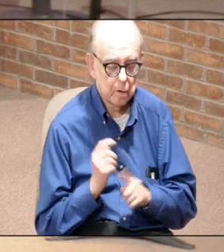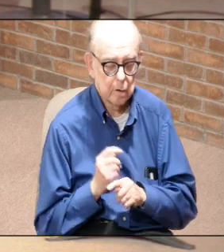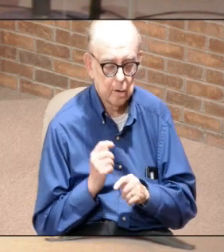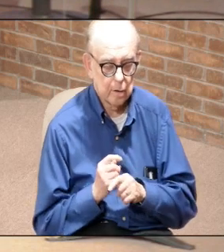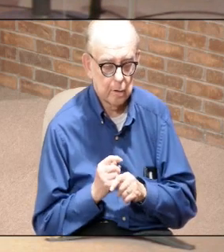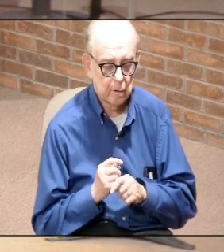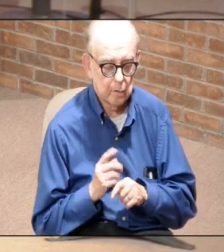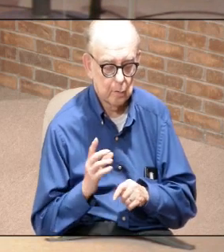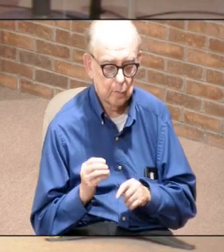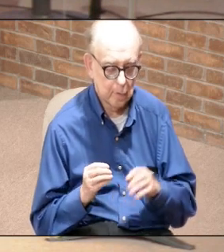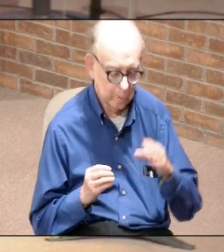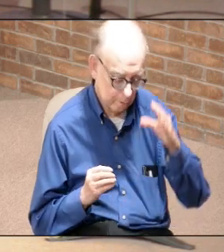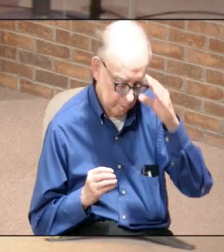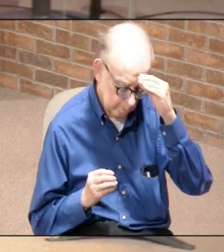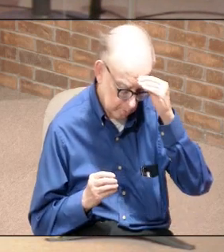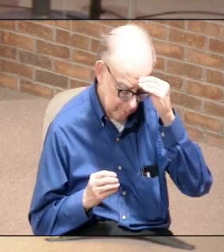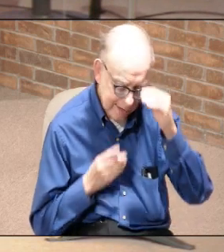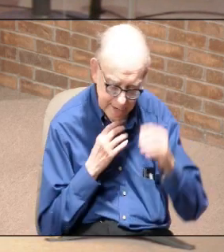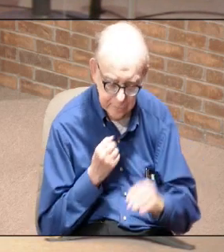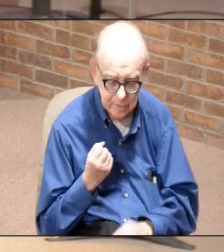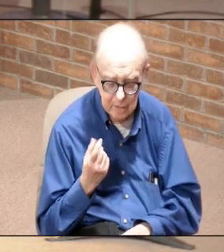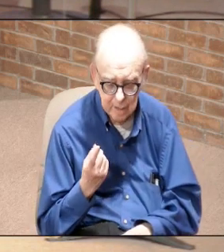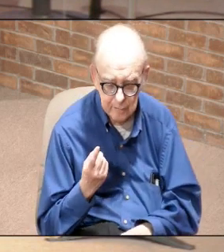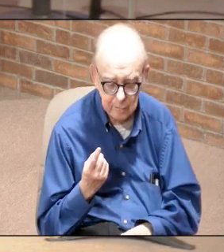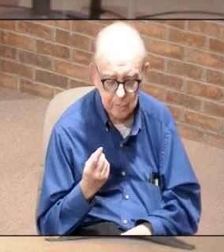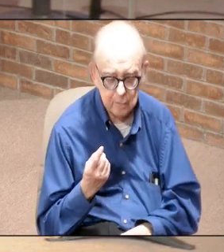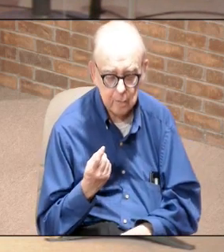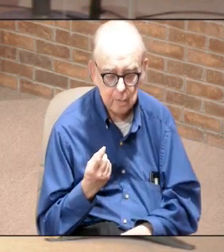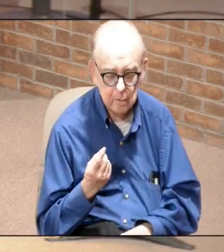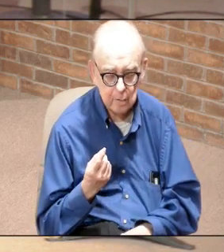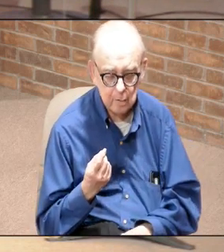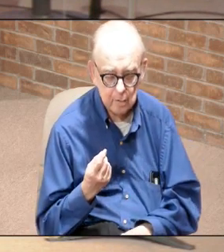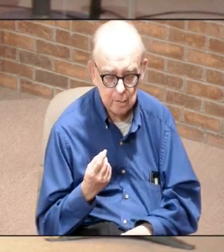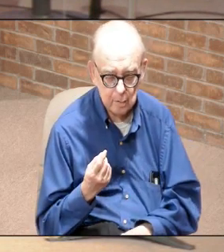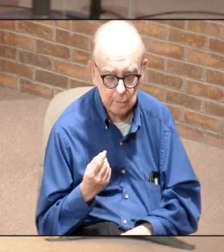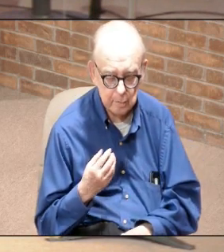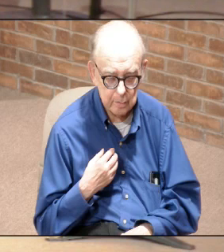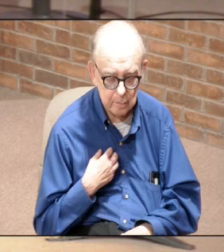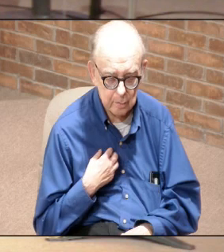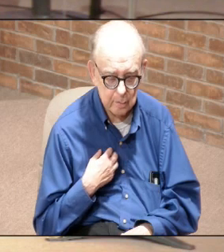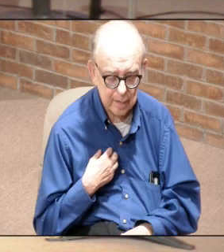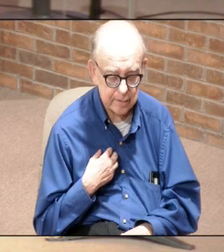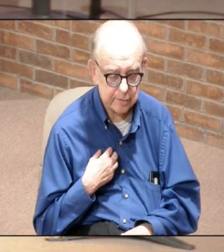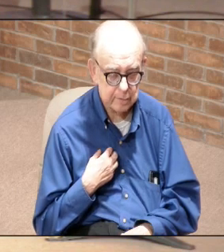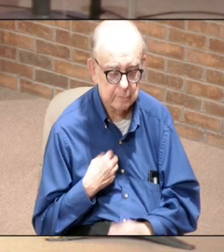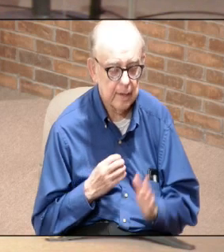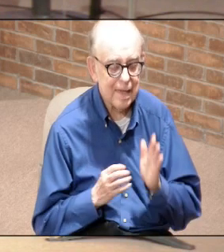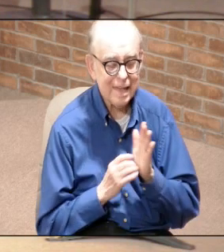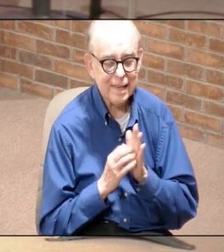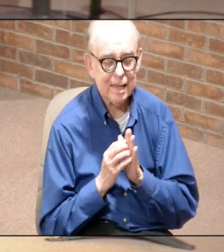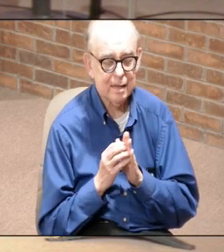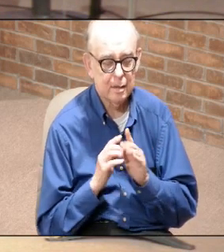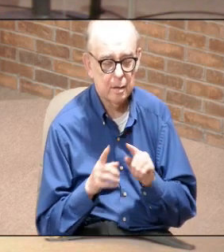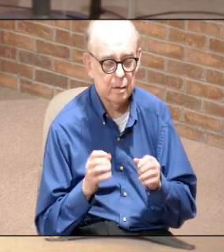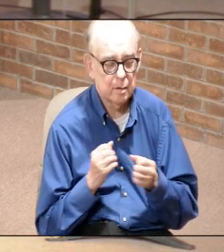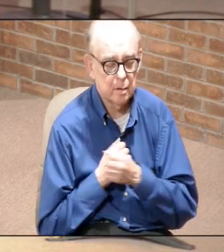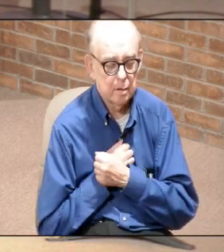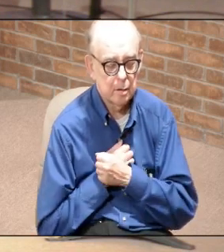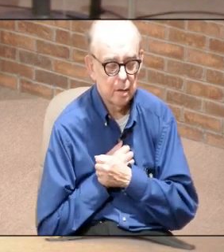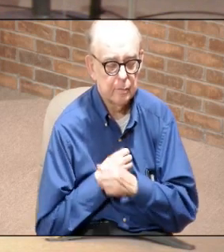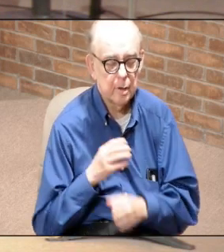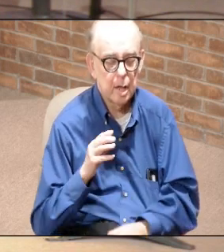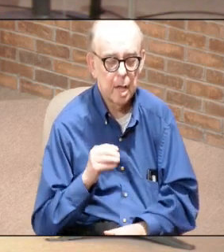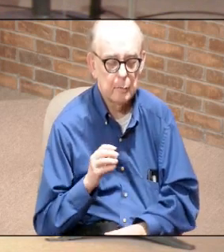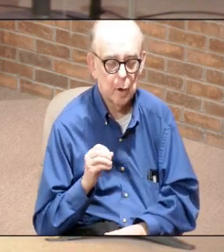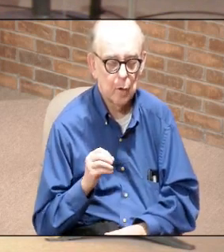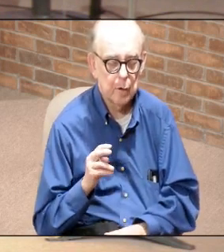little boy, 11 years old, and he has cancer, but he loved the monster